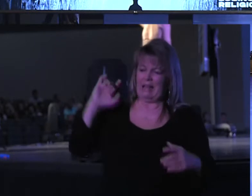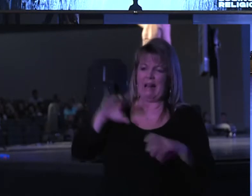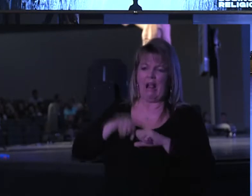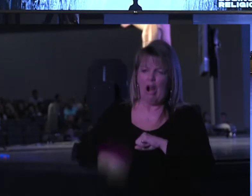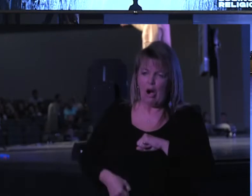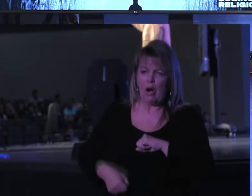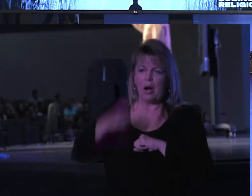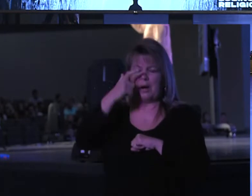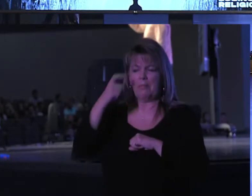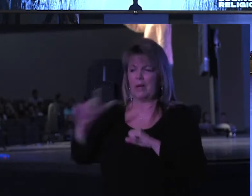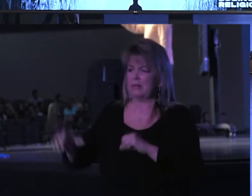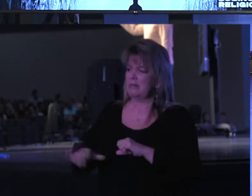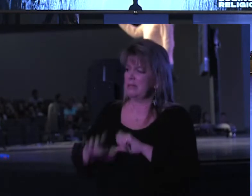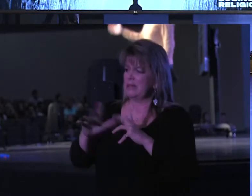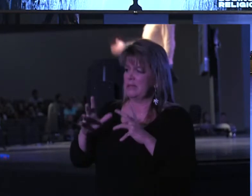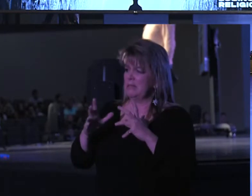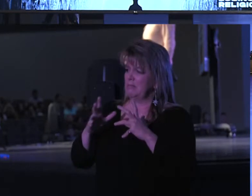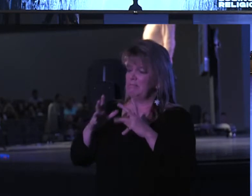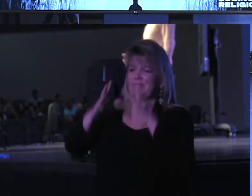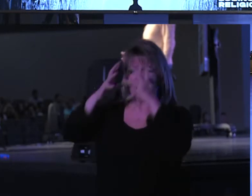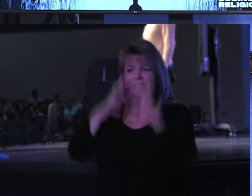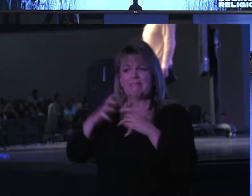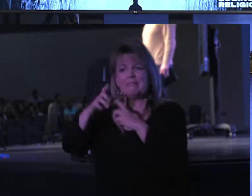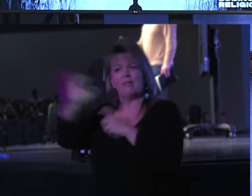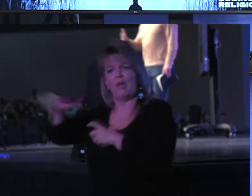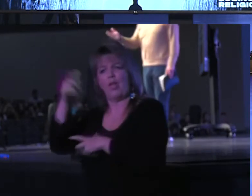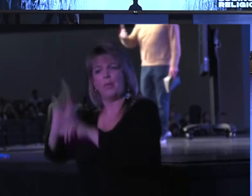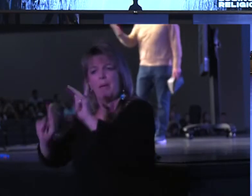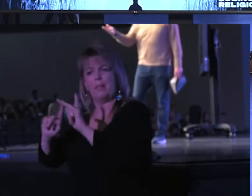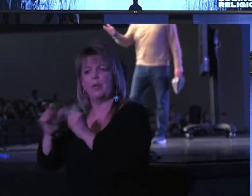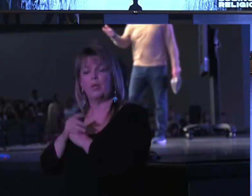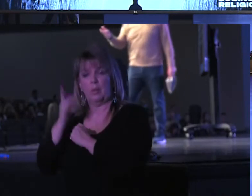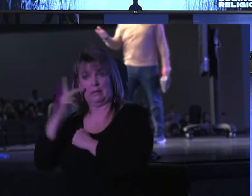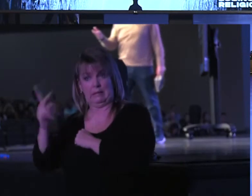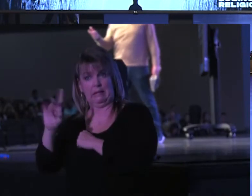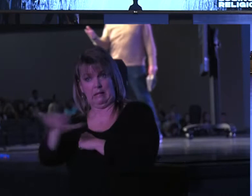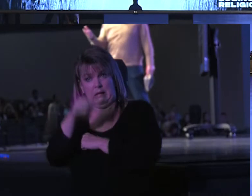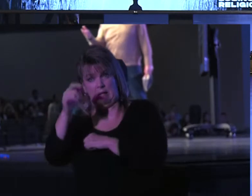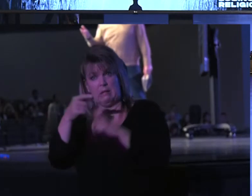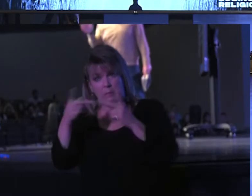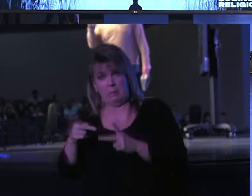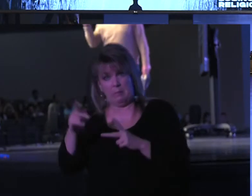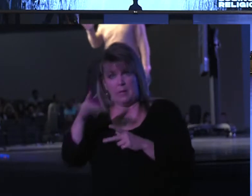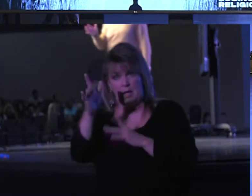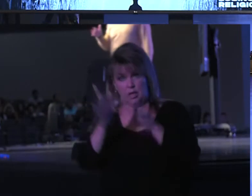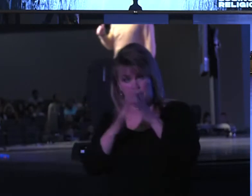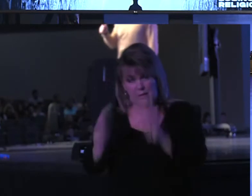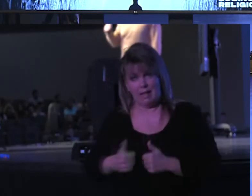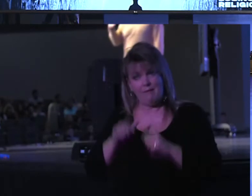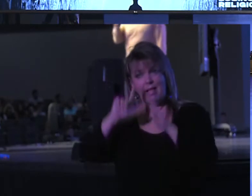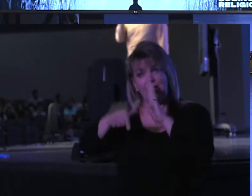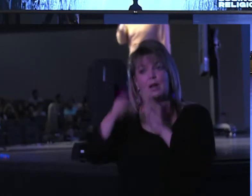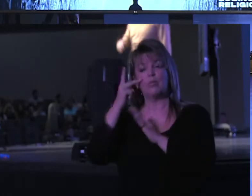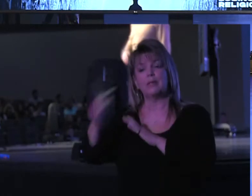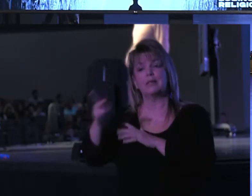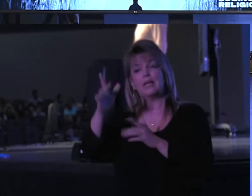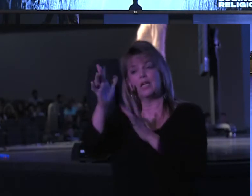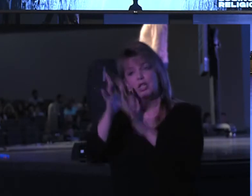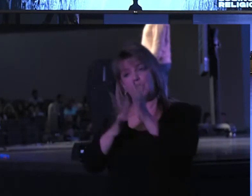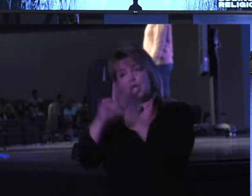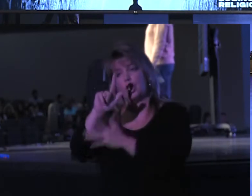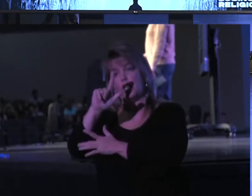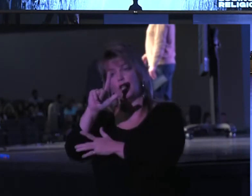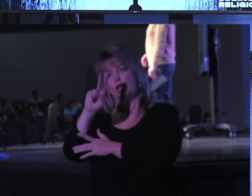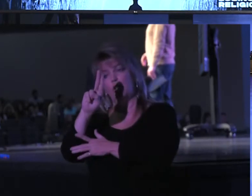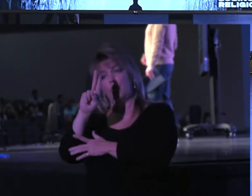distraught despair of other people. We see this elsewhere in Jesus' life. A little bit later, we see in his life, the book of